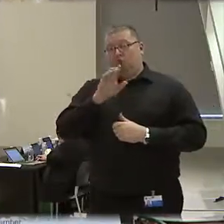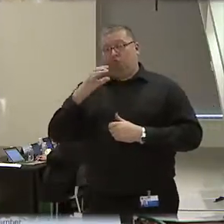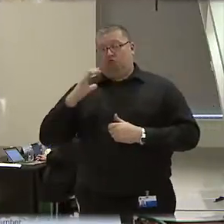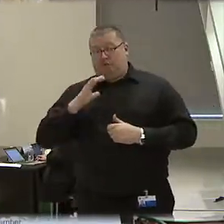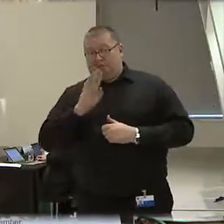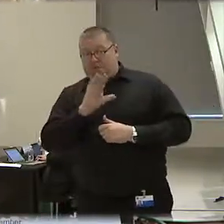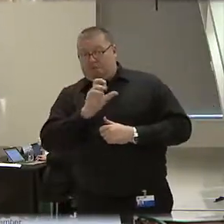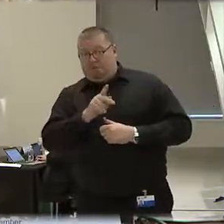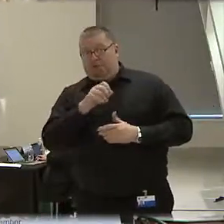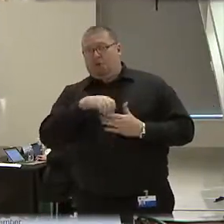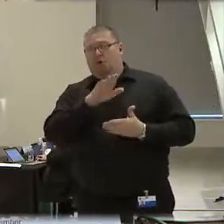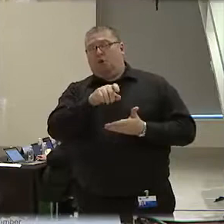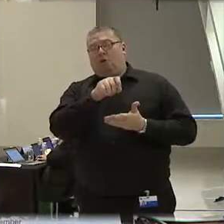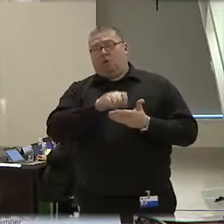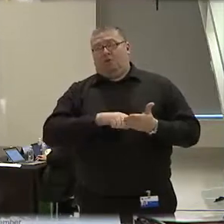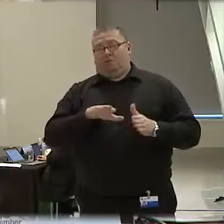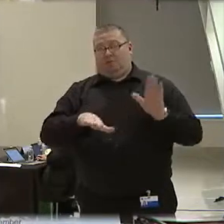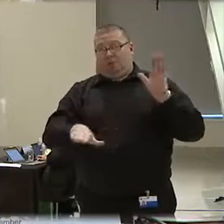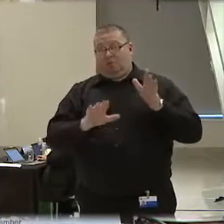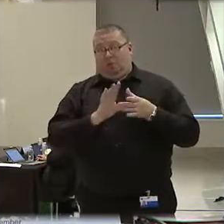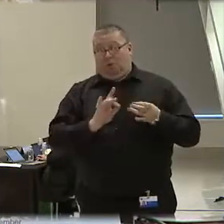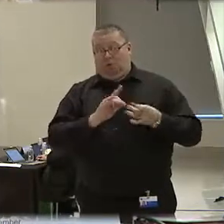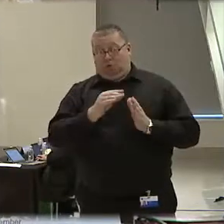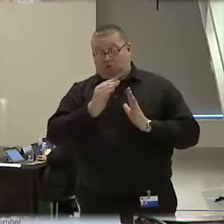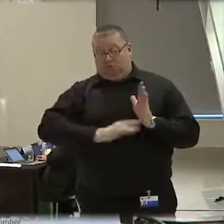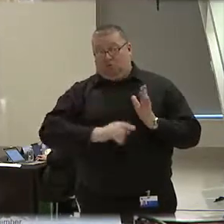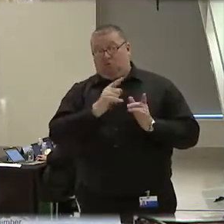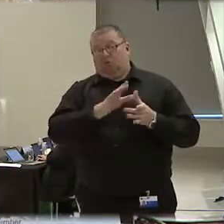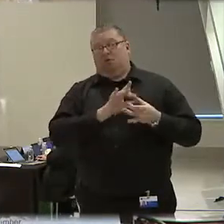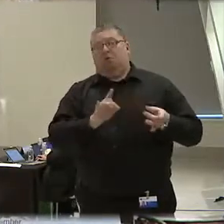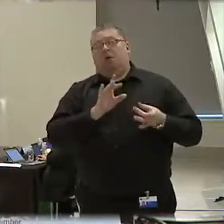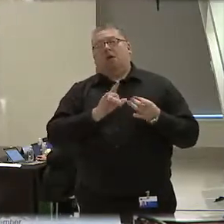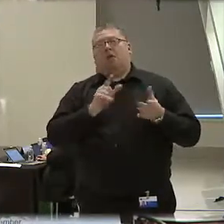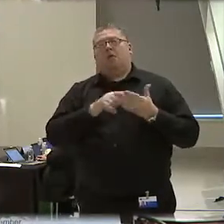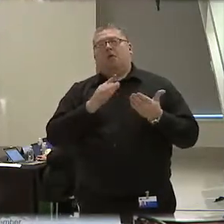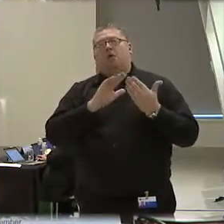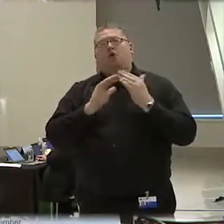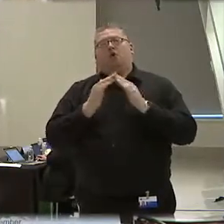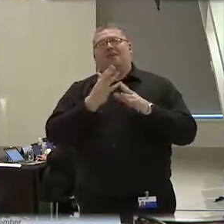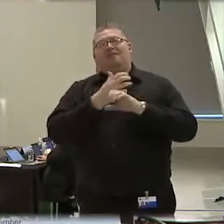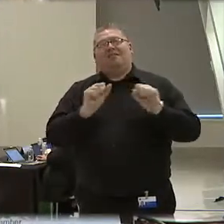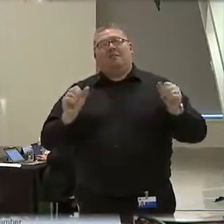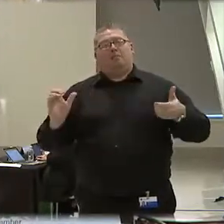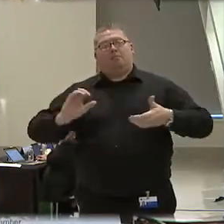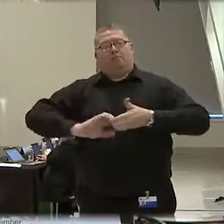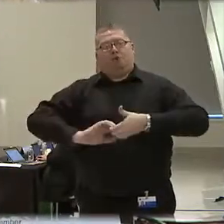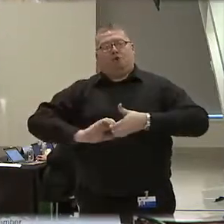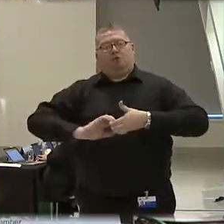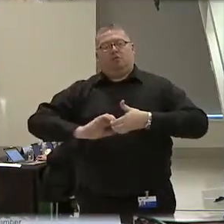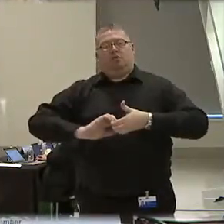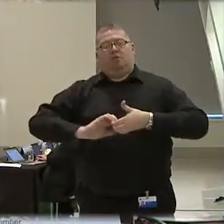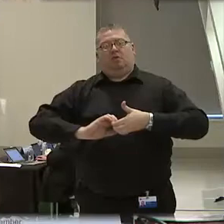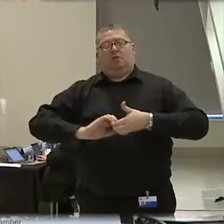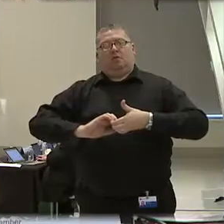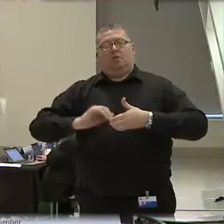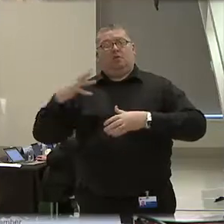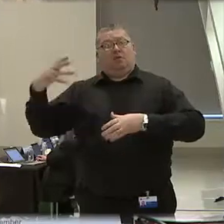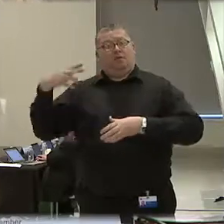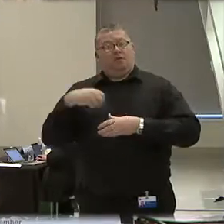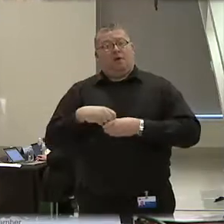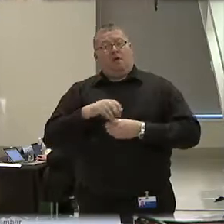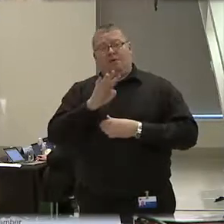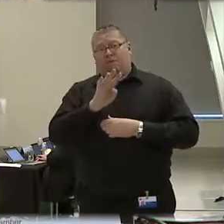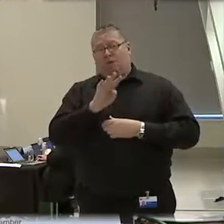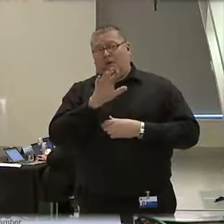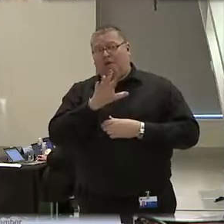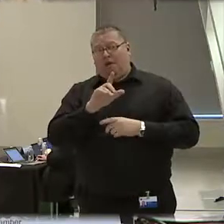written testimony, you mentioned that the Community Safety Partnership is comprised of